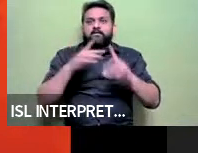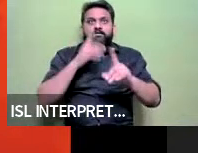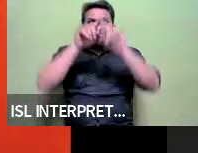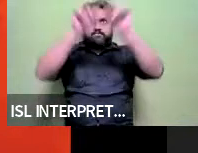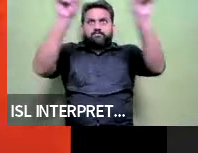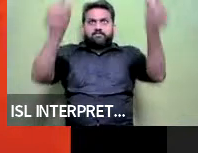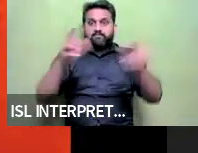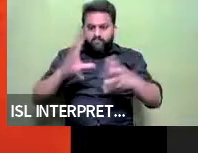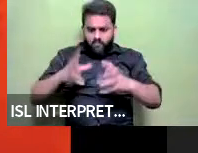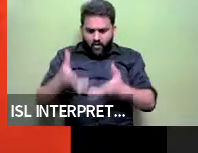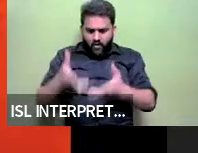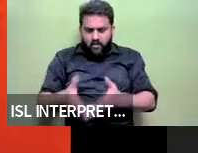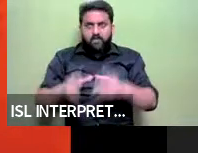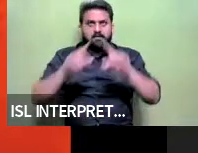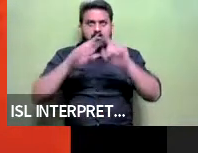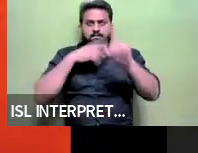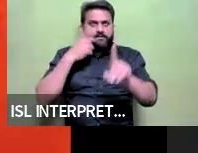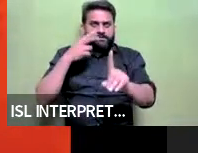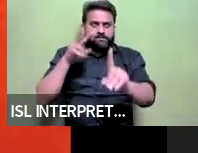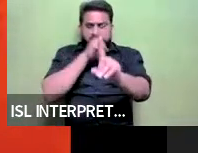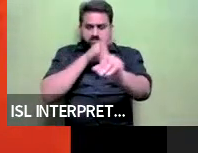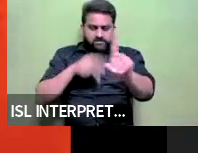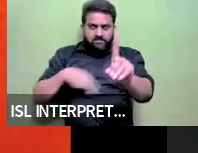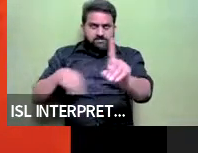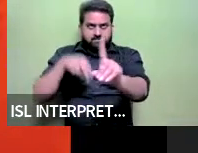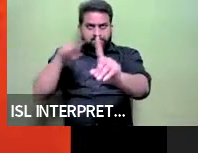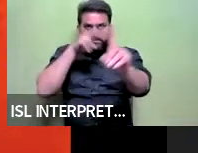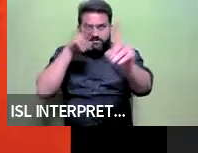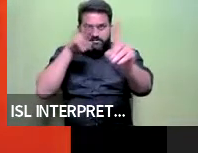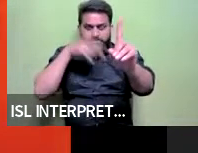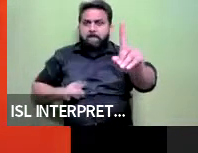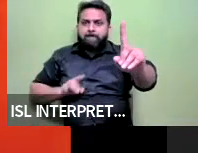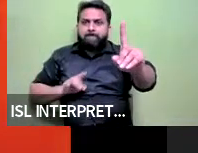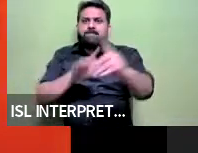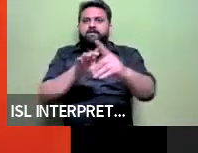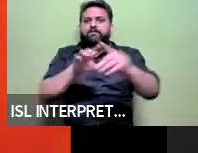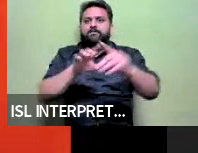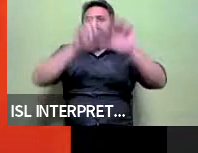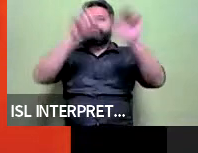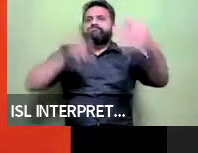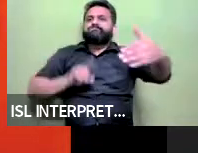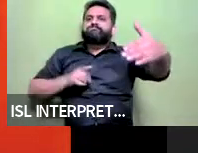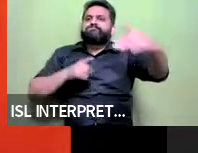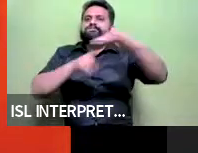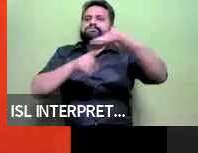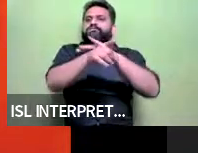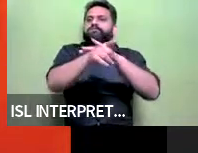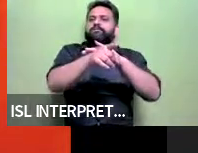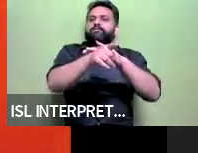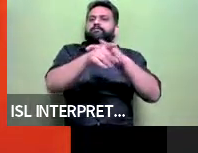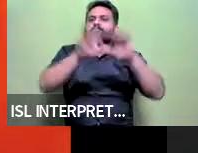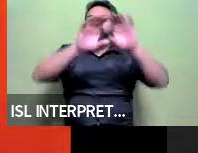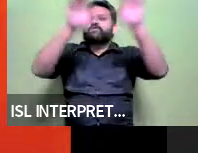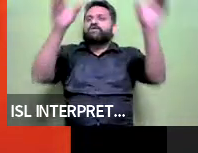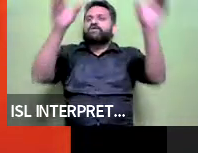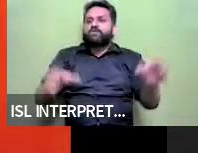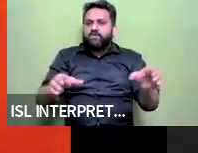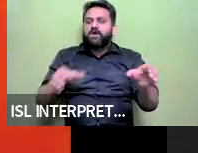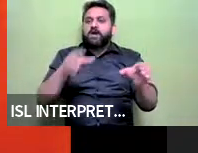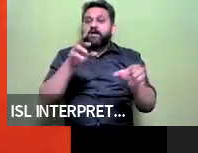ball is there, goal post is there. Just kick in, make the goal. That goal can be the winner goal and you will be the